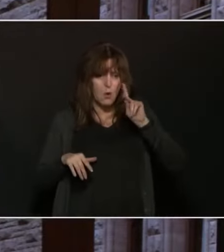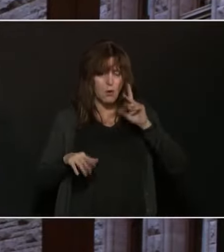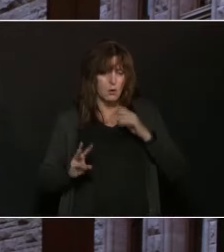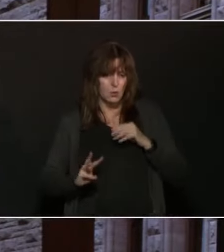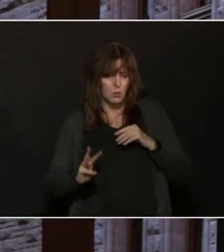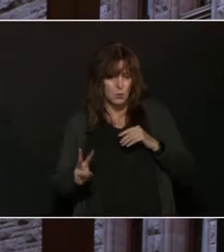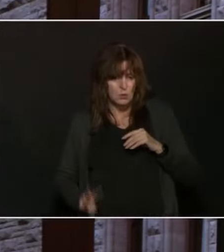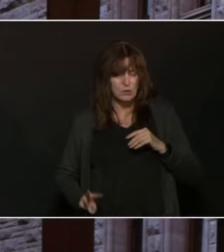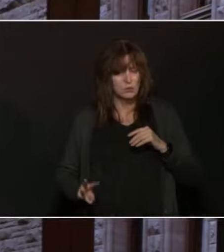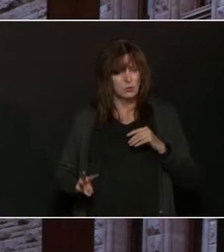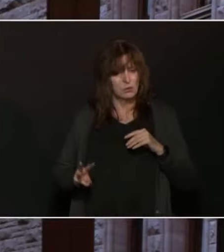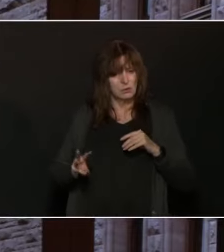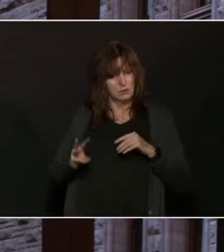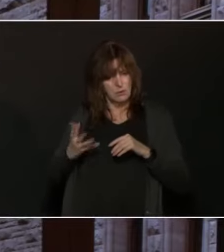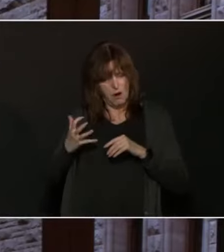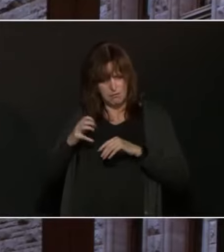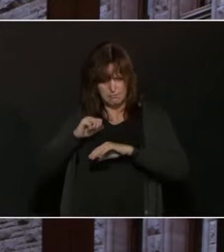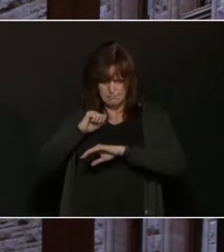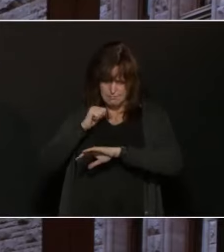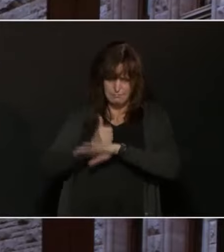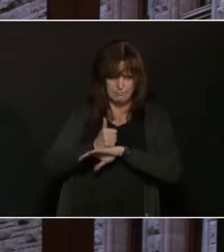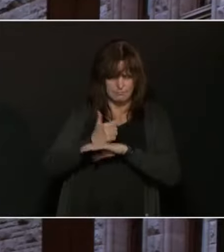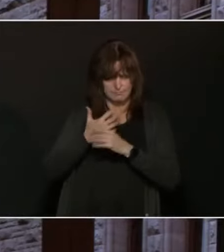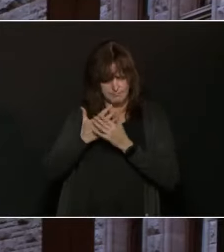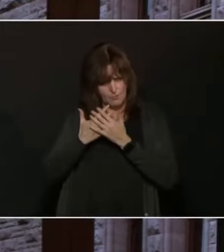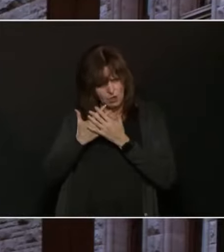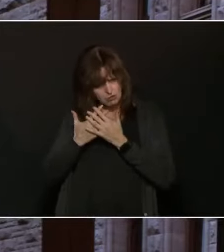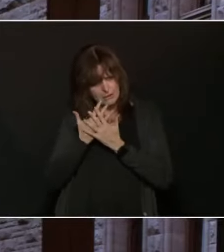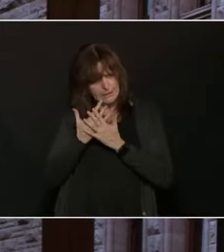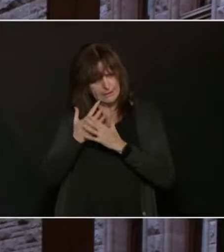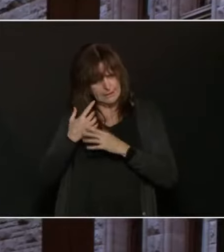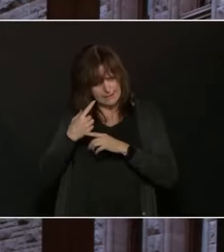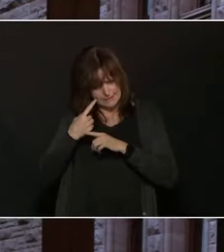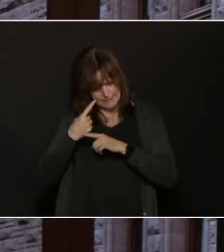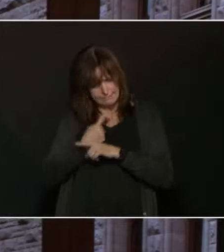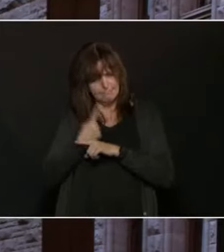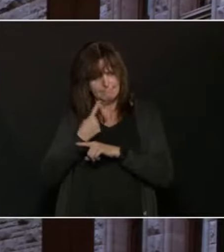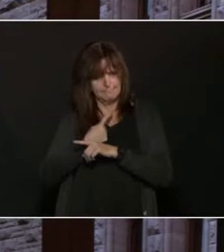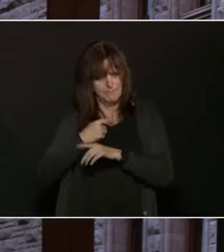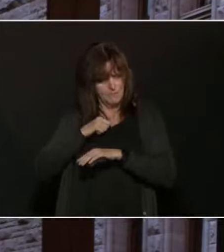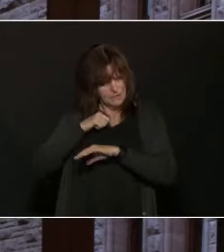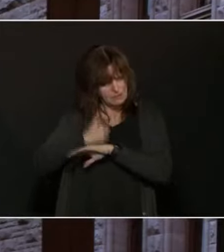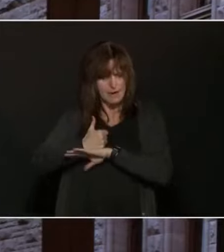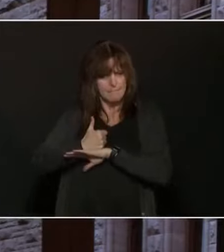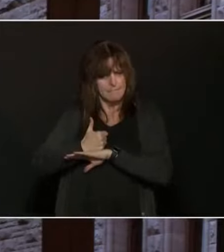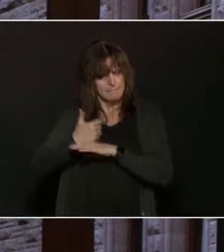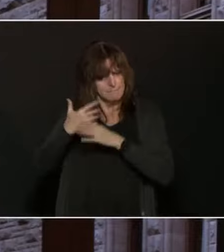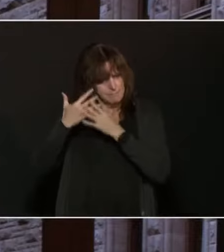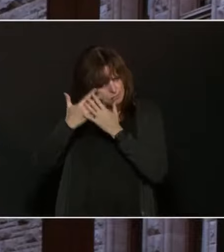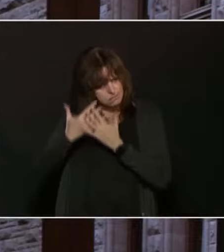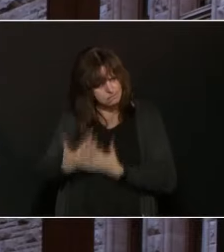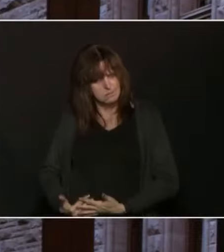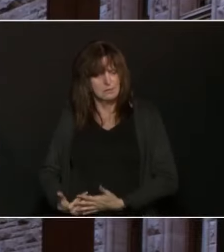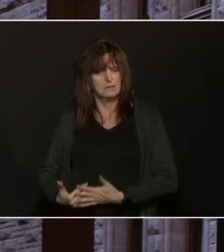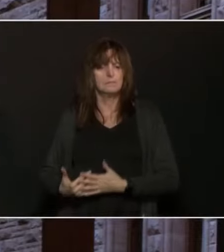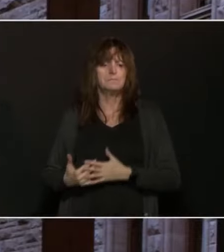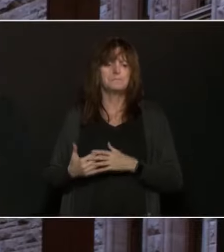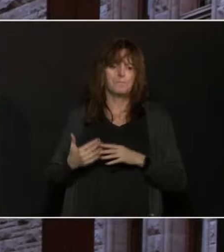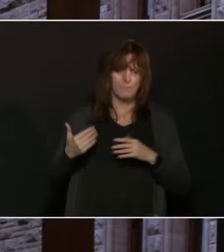needed to establish that and to put in place a number of things that had to be resolved before we could get that in place for the whole program to be